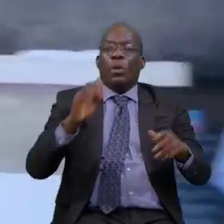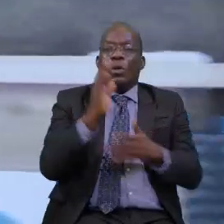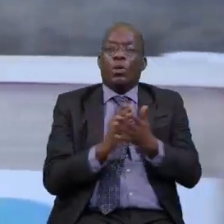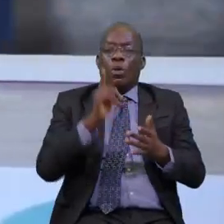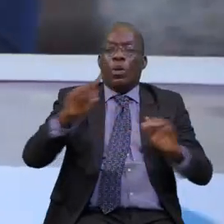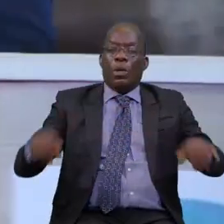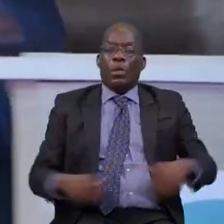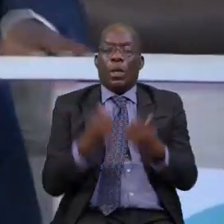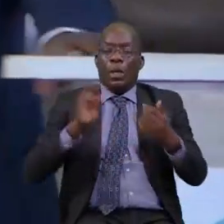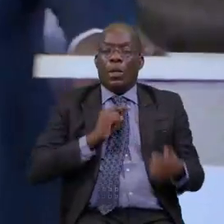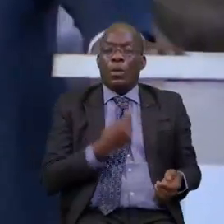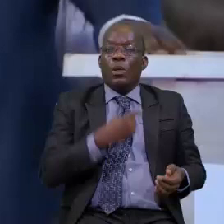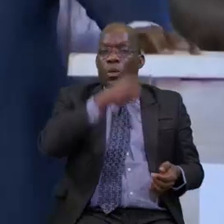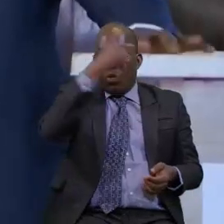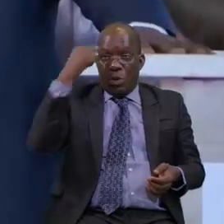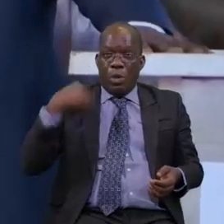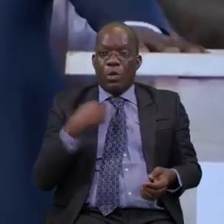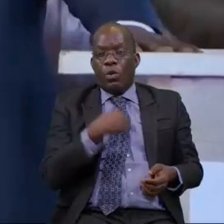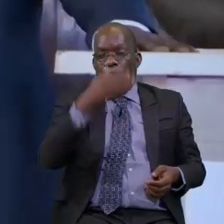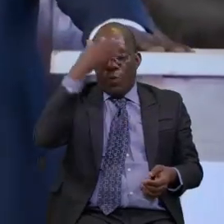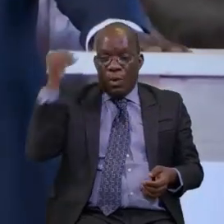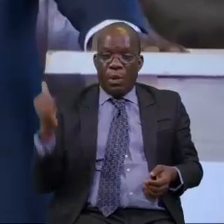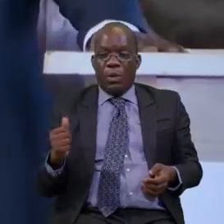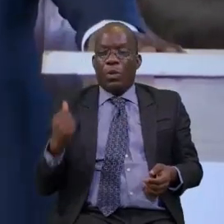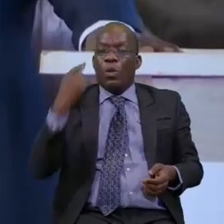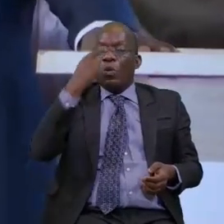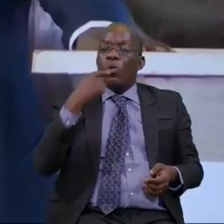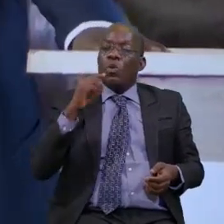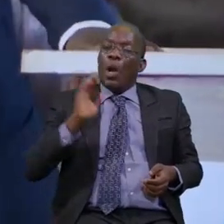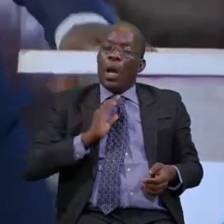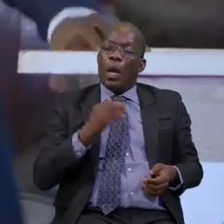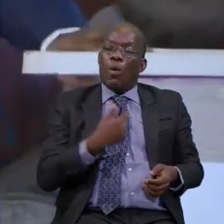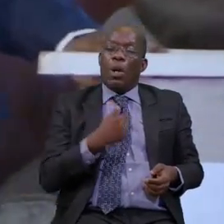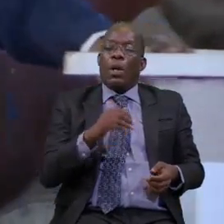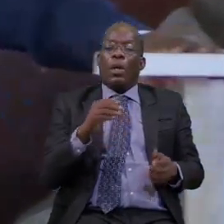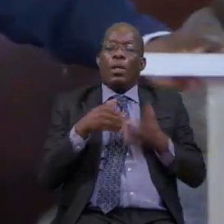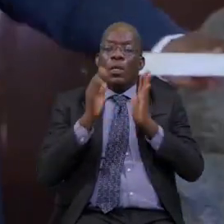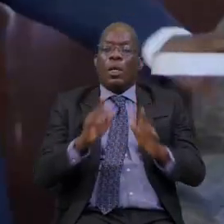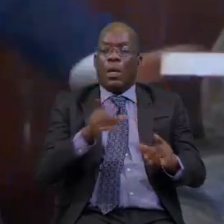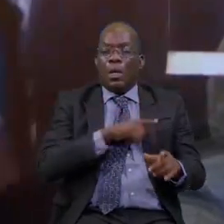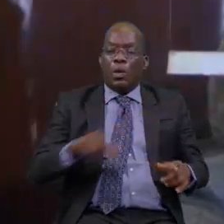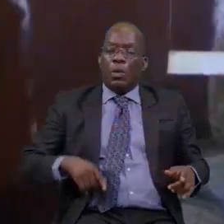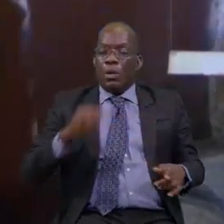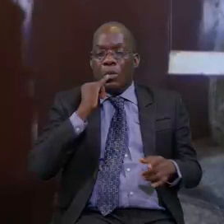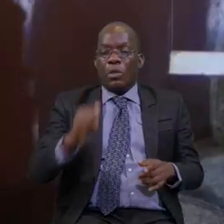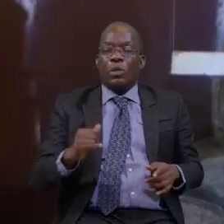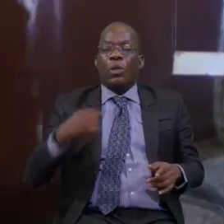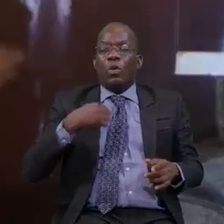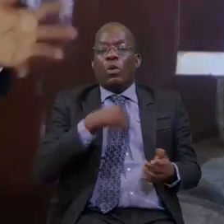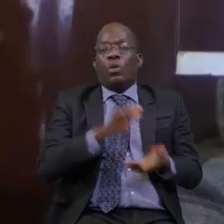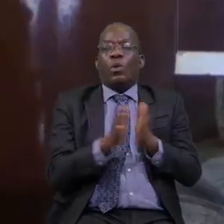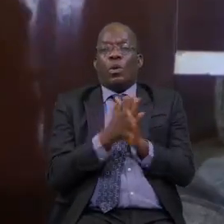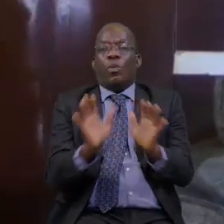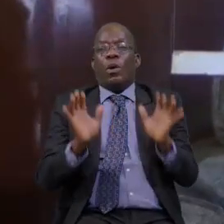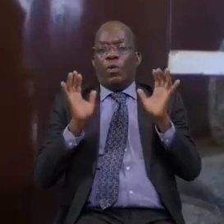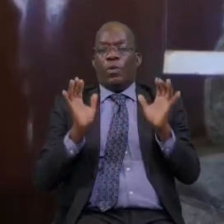because we forget who our leader, Lord, is. Then we chicken out. But